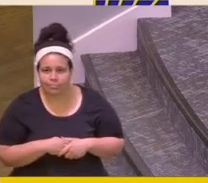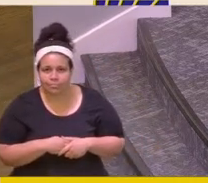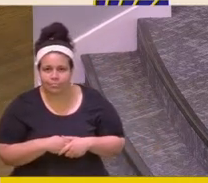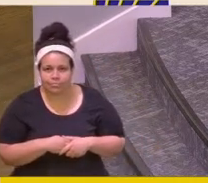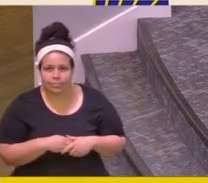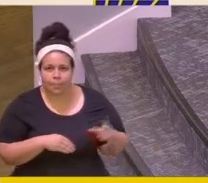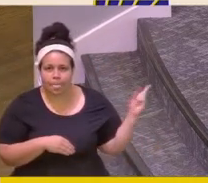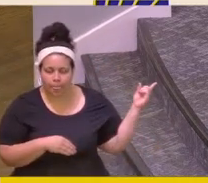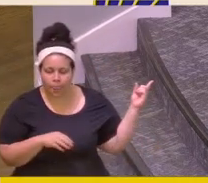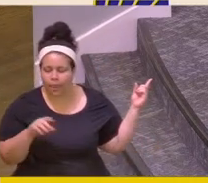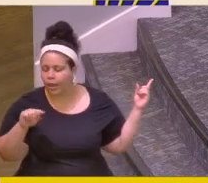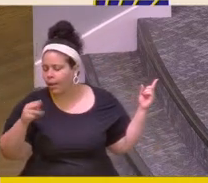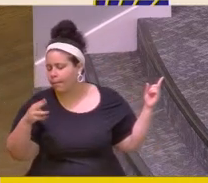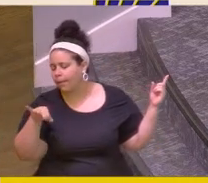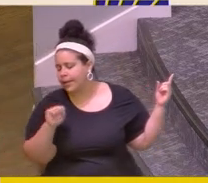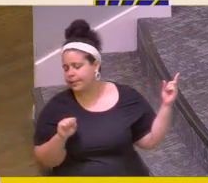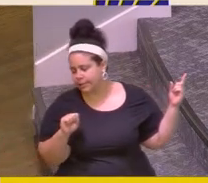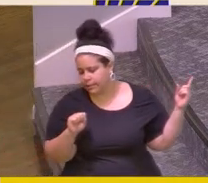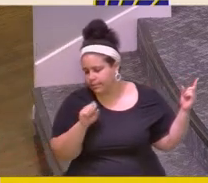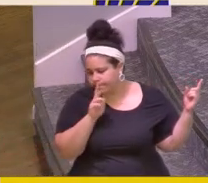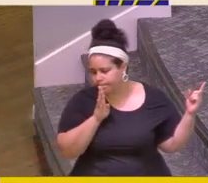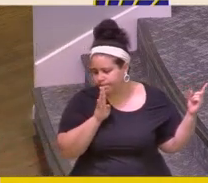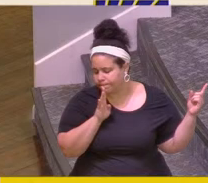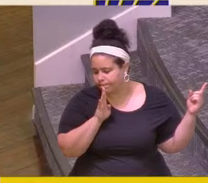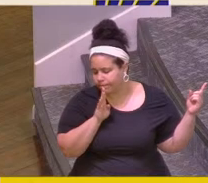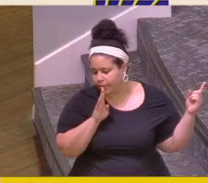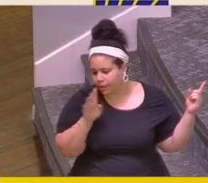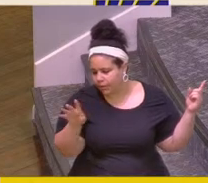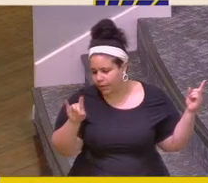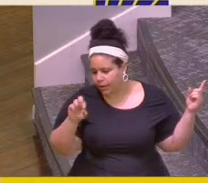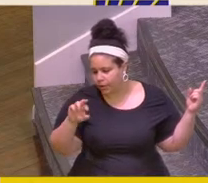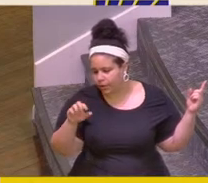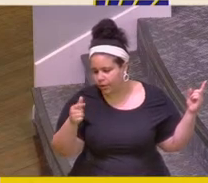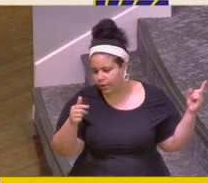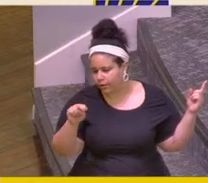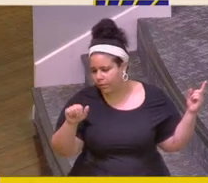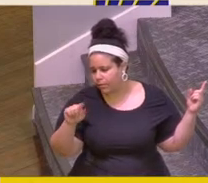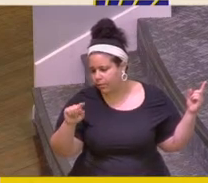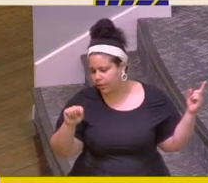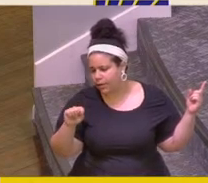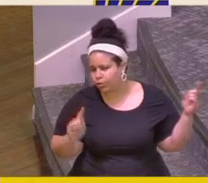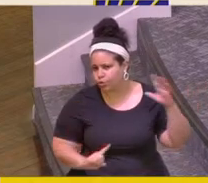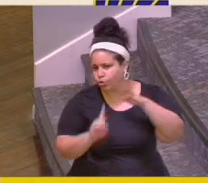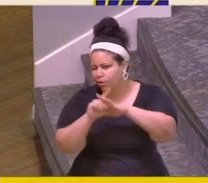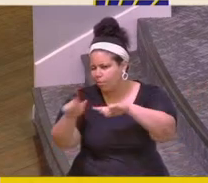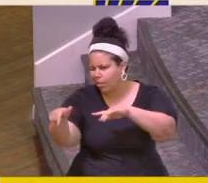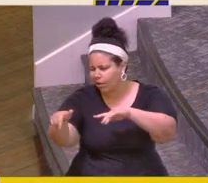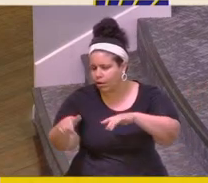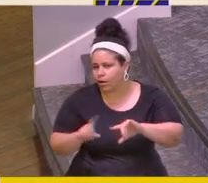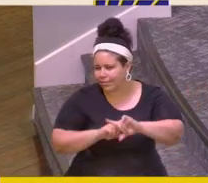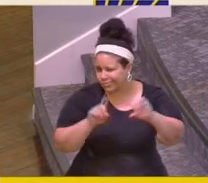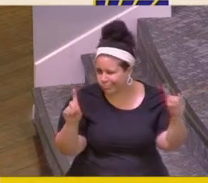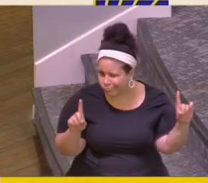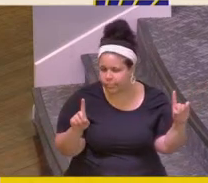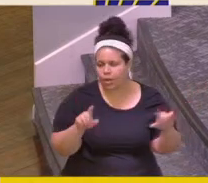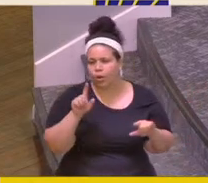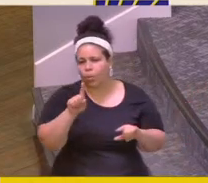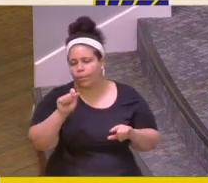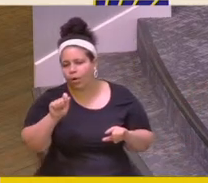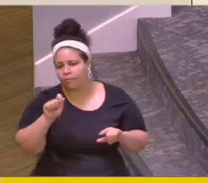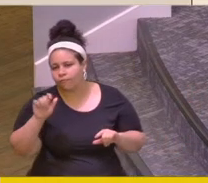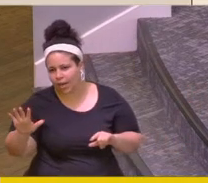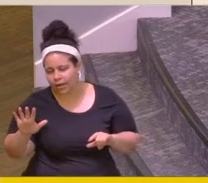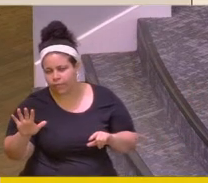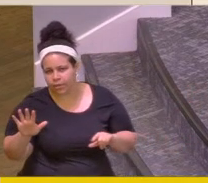So Ms. Bonas, Dr. Gant will be here later. However, on standard 1.5,